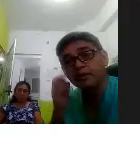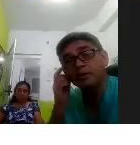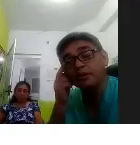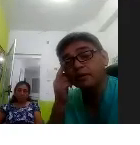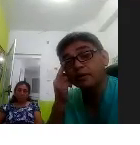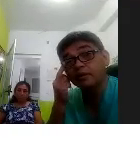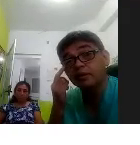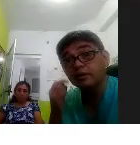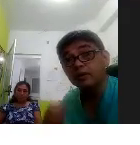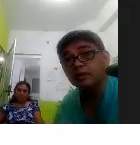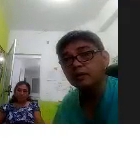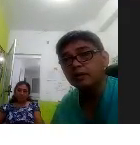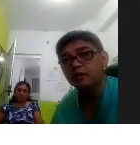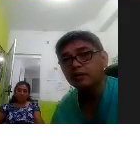and